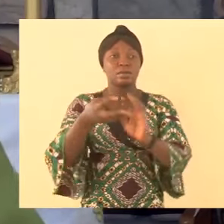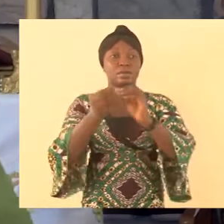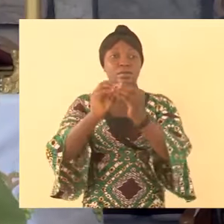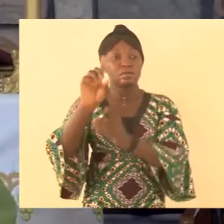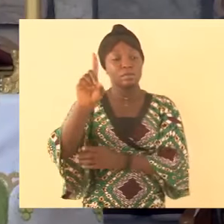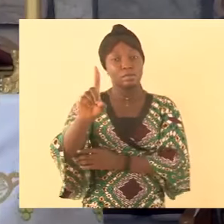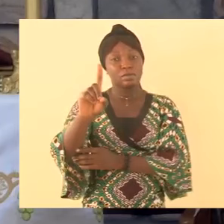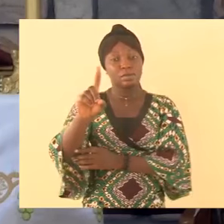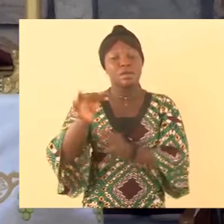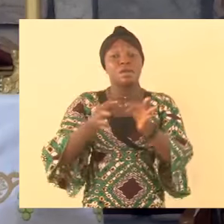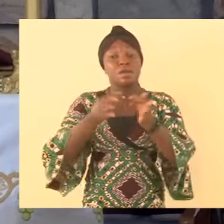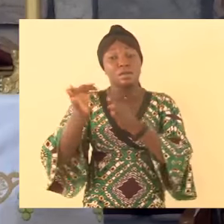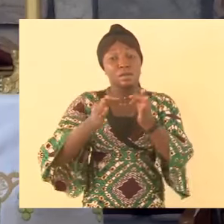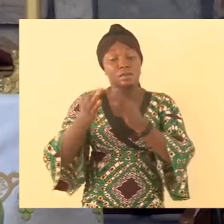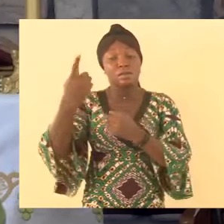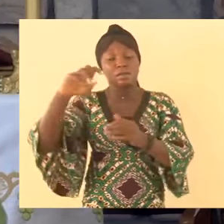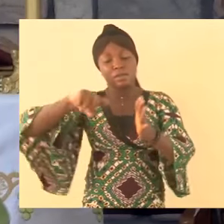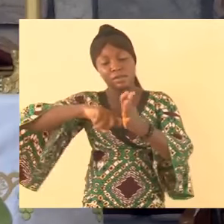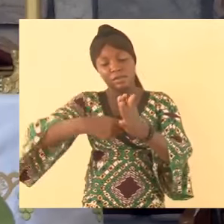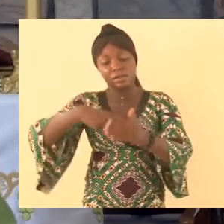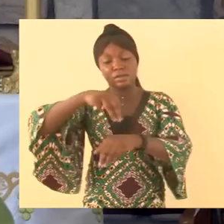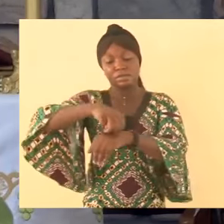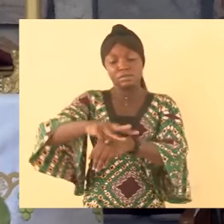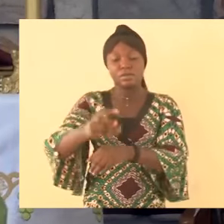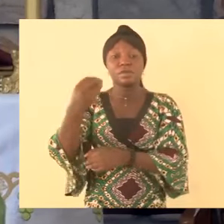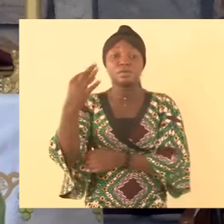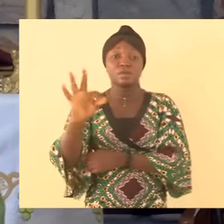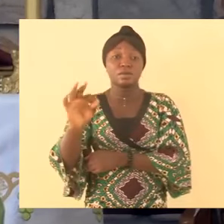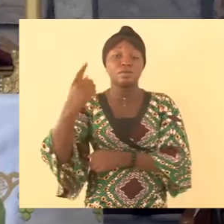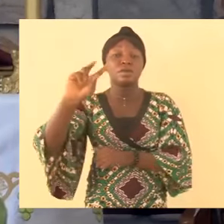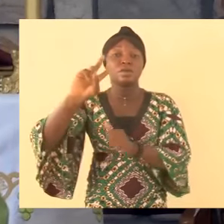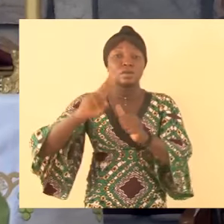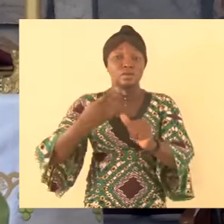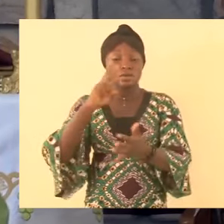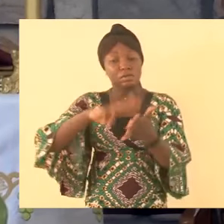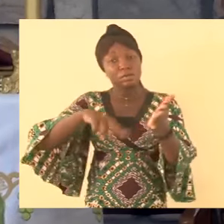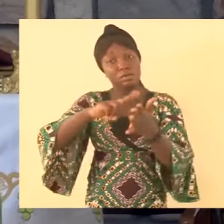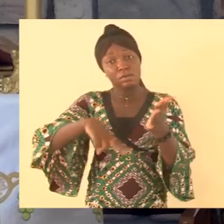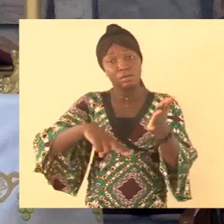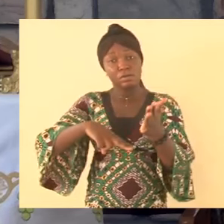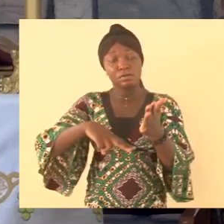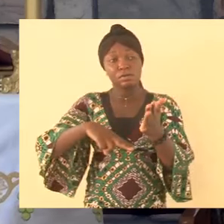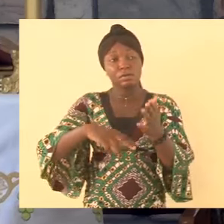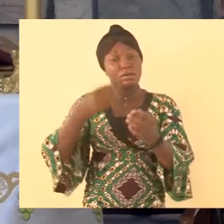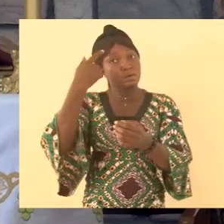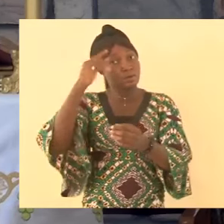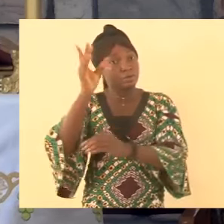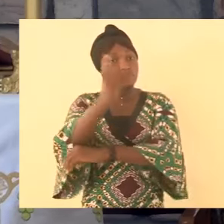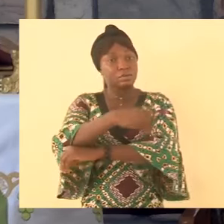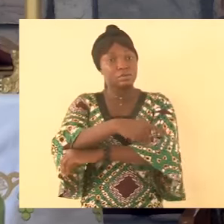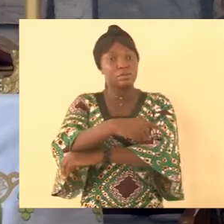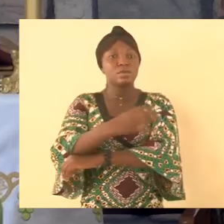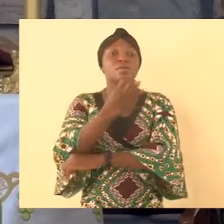Question number one, explain the key message of the second reading of